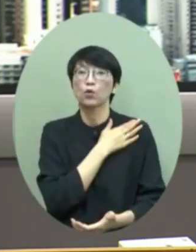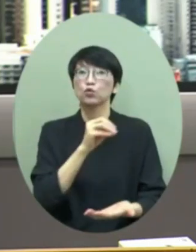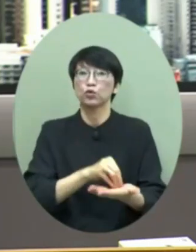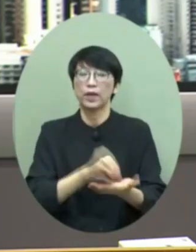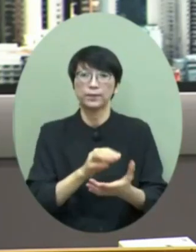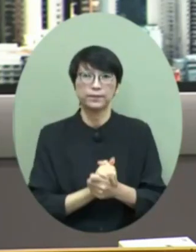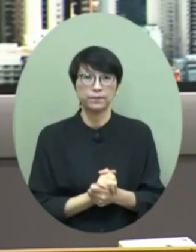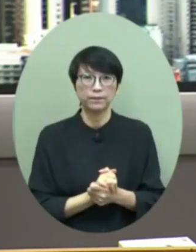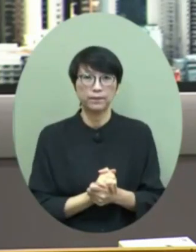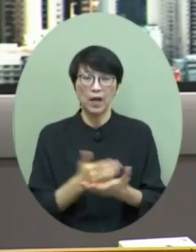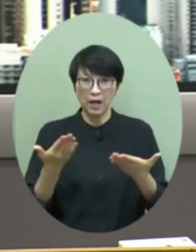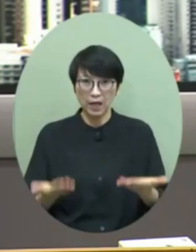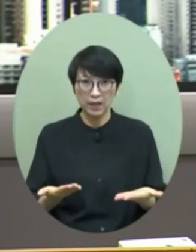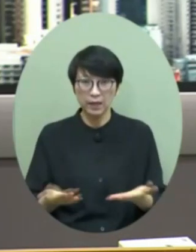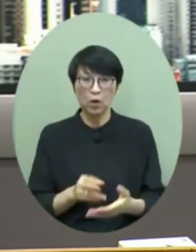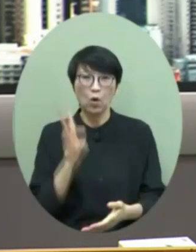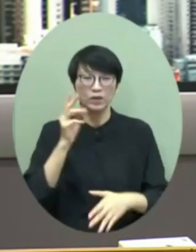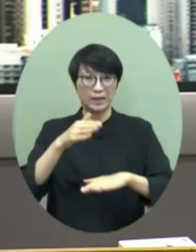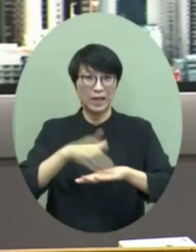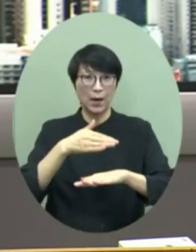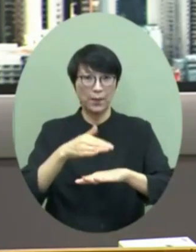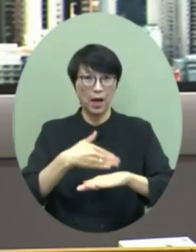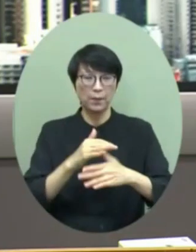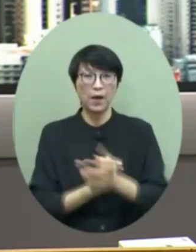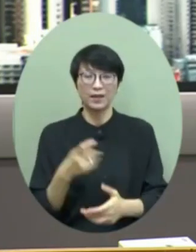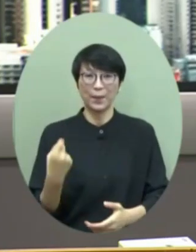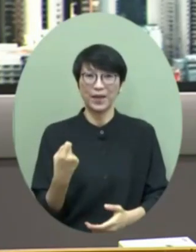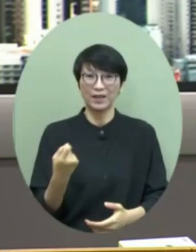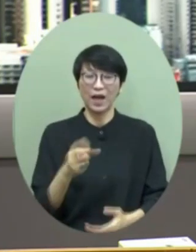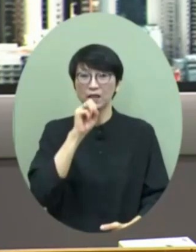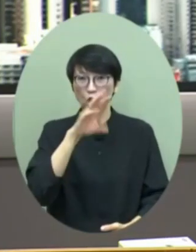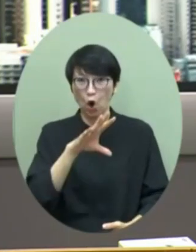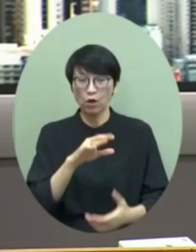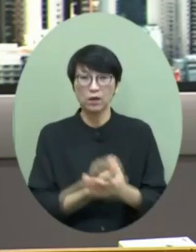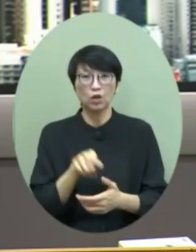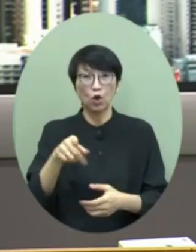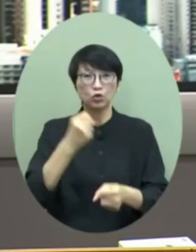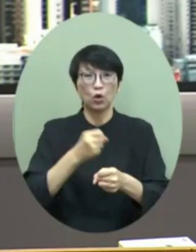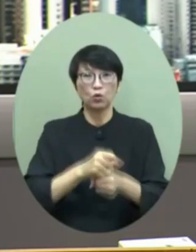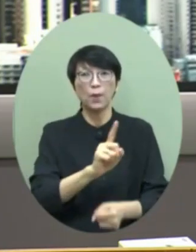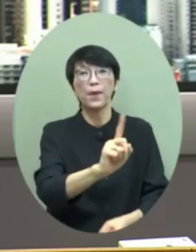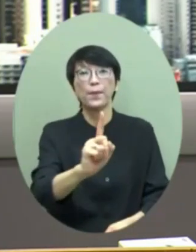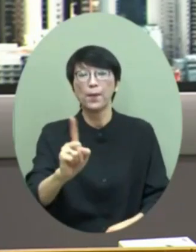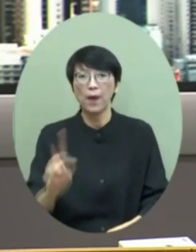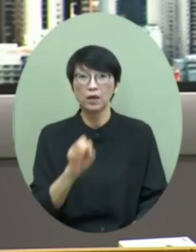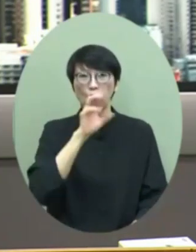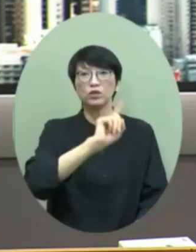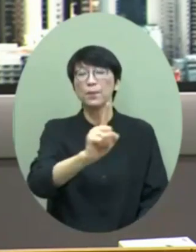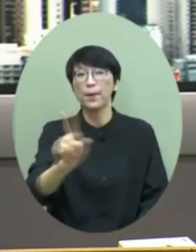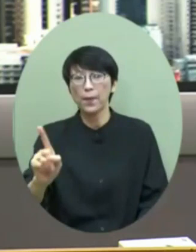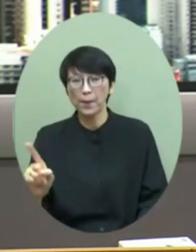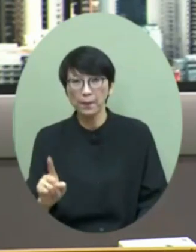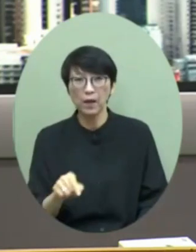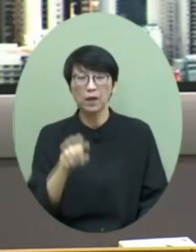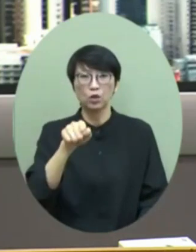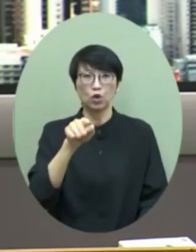officer will decide whether he is qualified to run or not. So I cannot simply say here whether